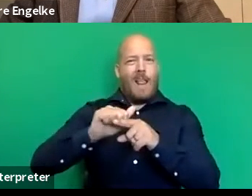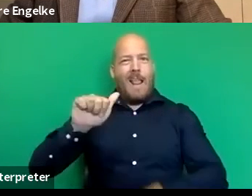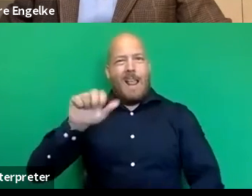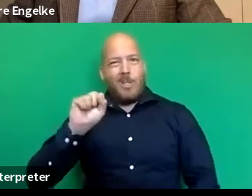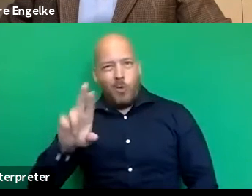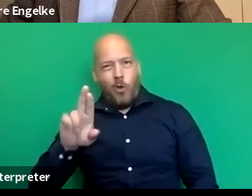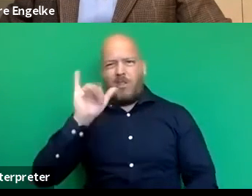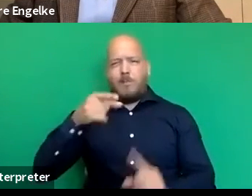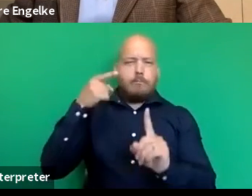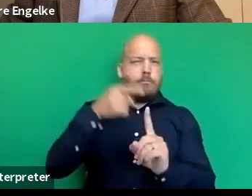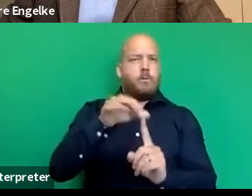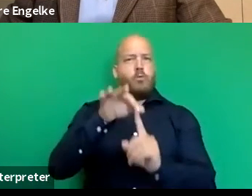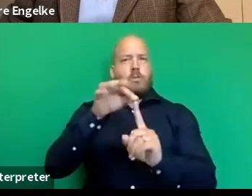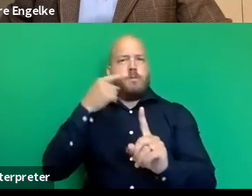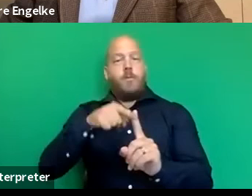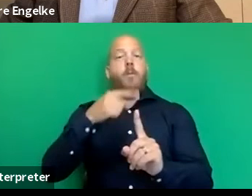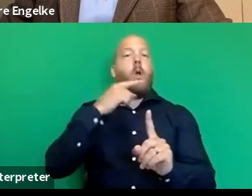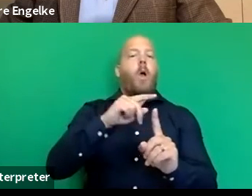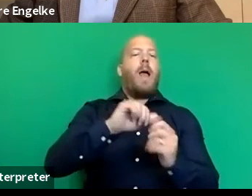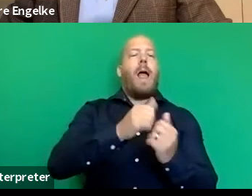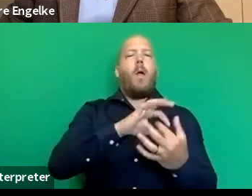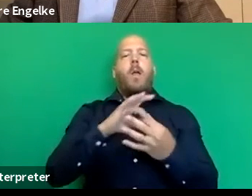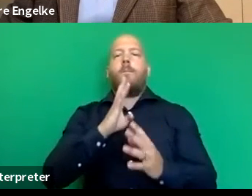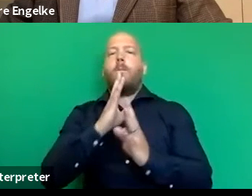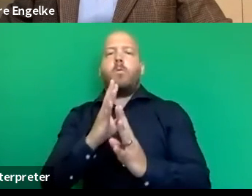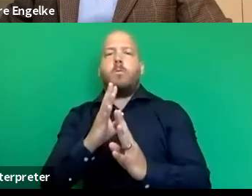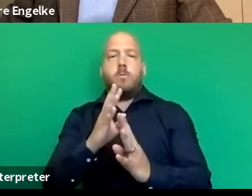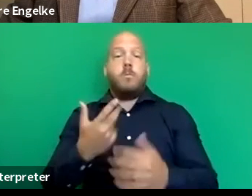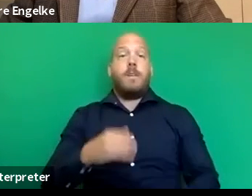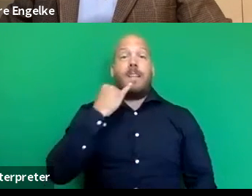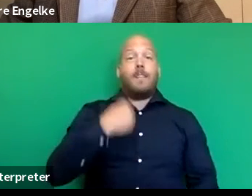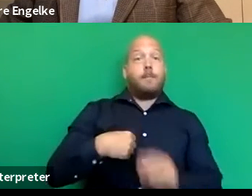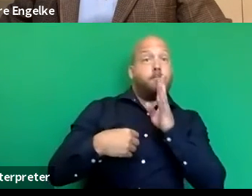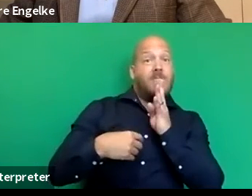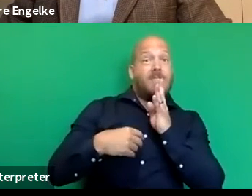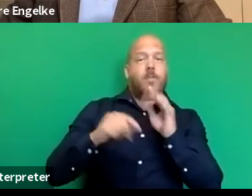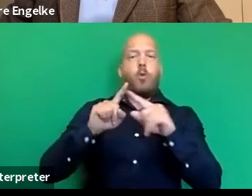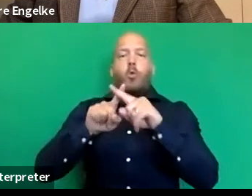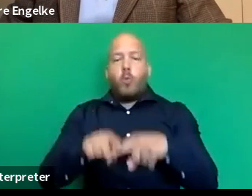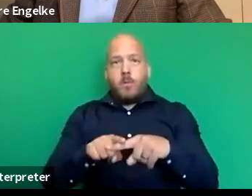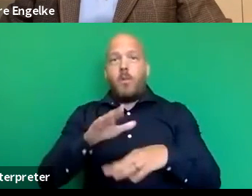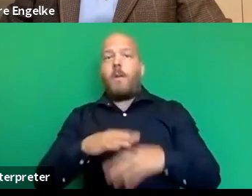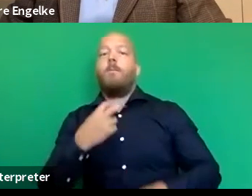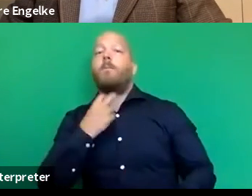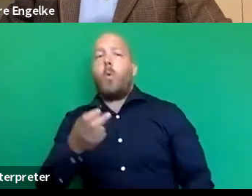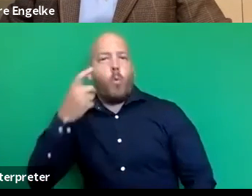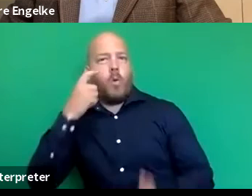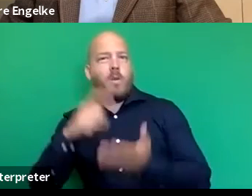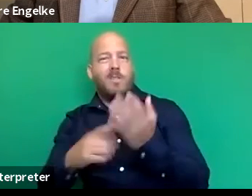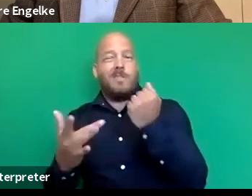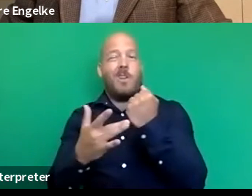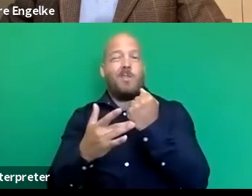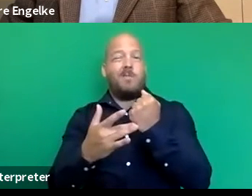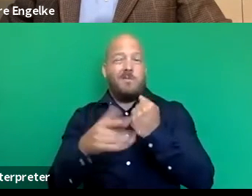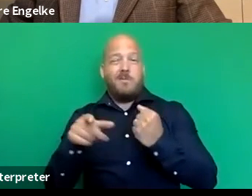dependent voice recognition technology. And so individual captionists would spend quite a bit of